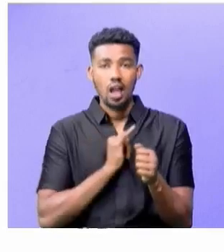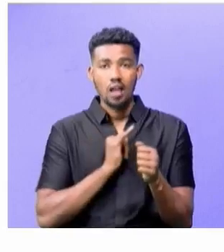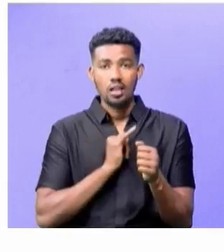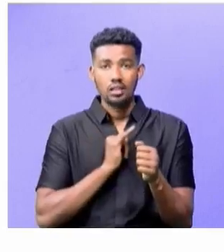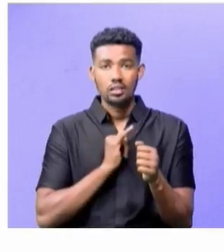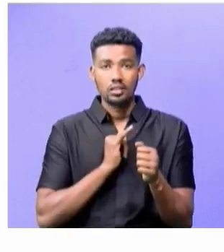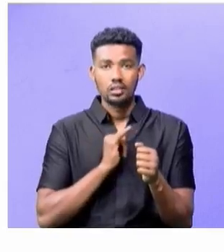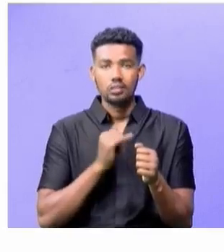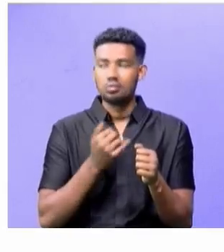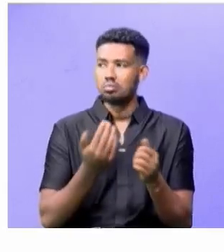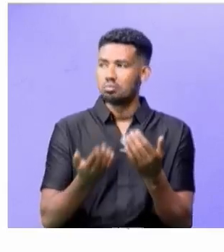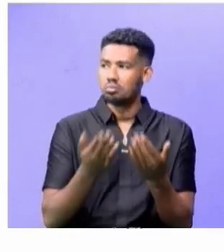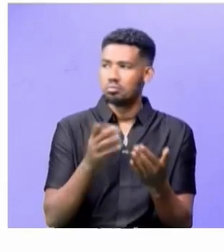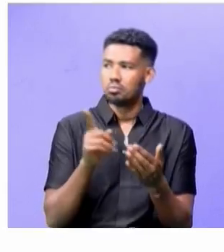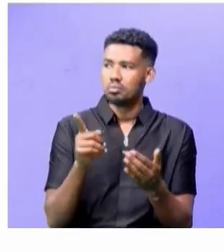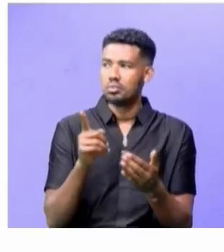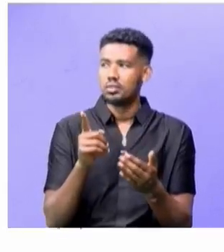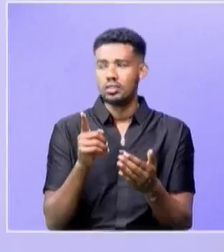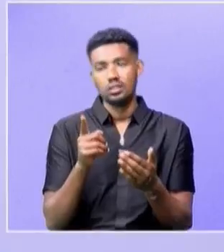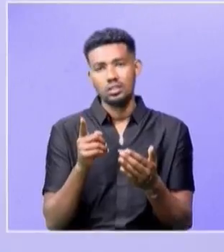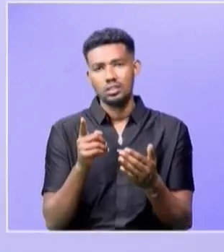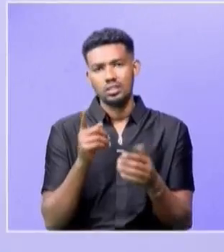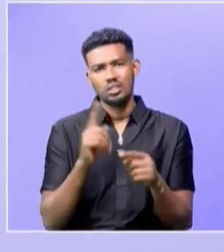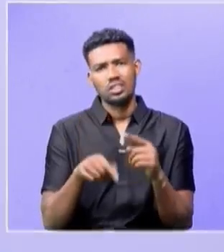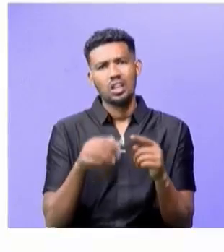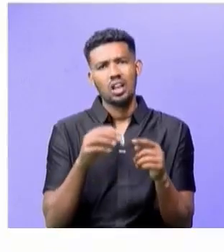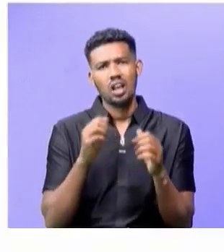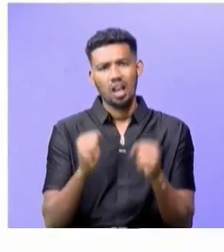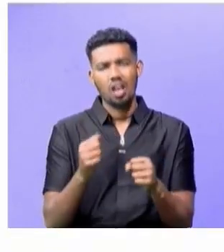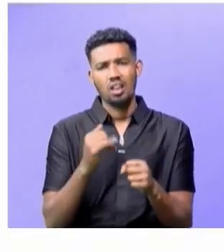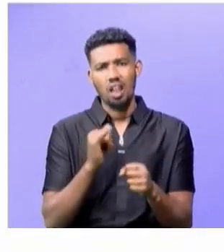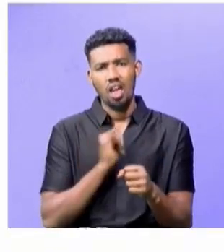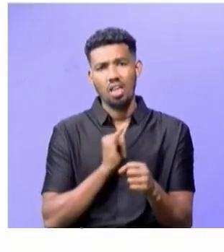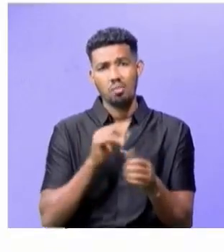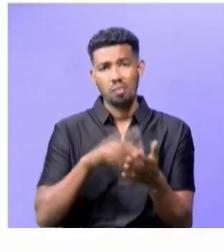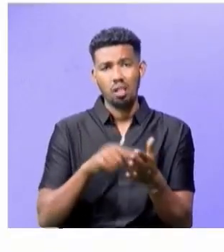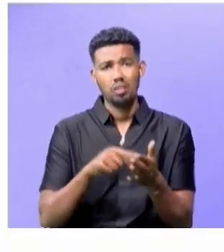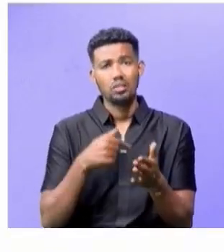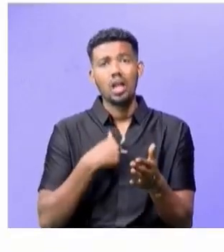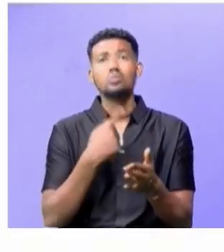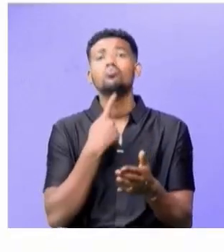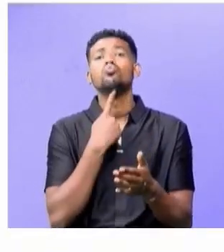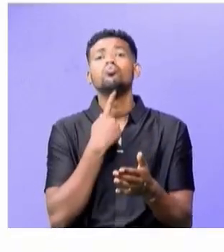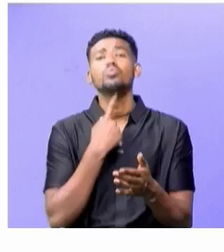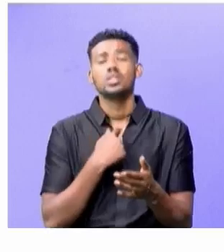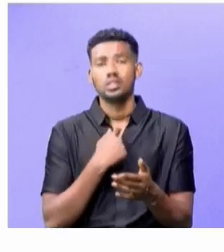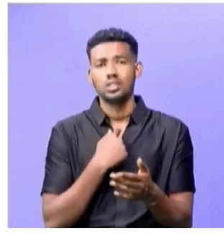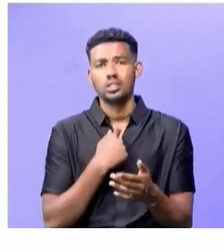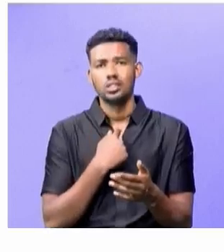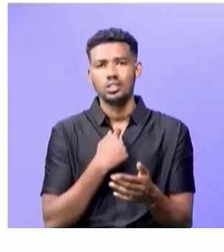Neither can I. It means I wish